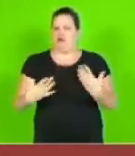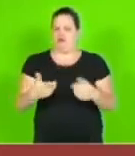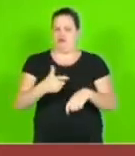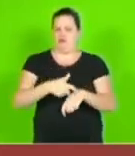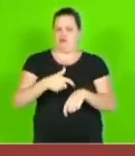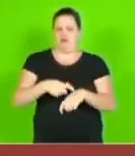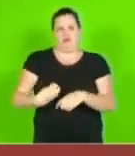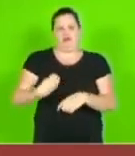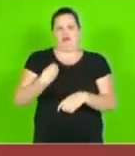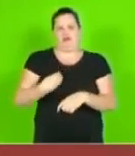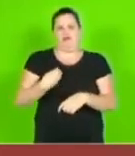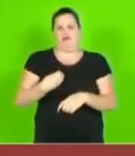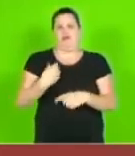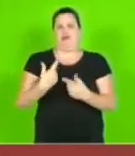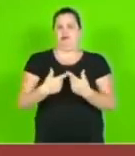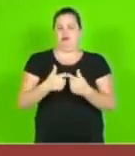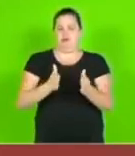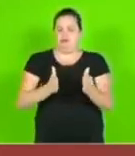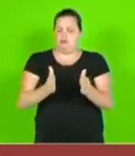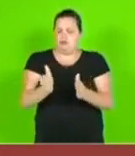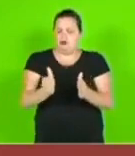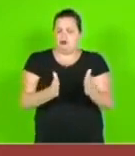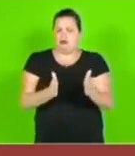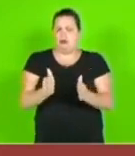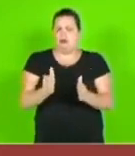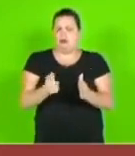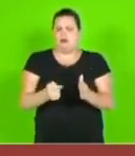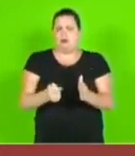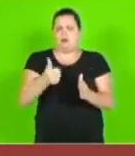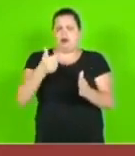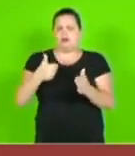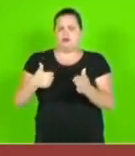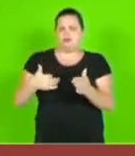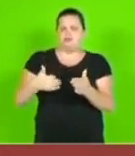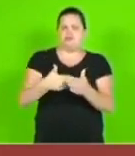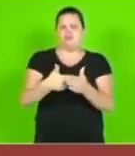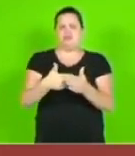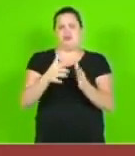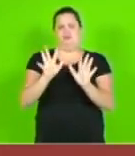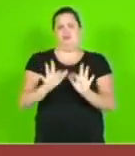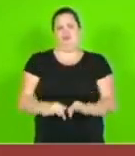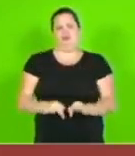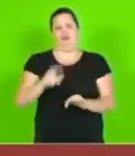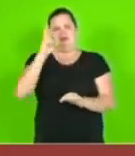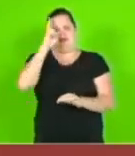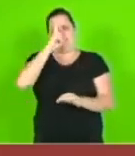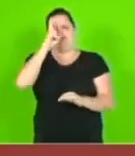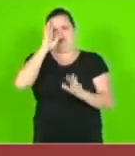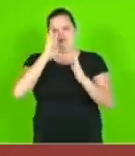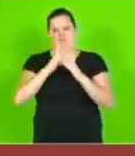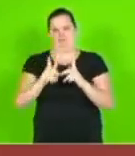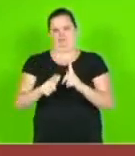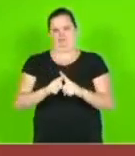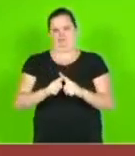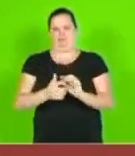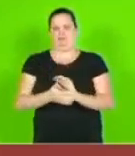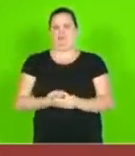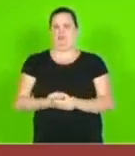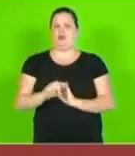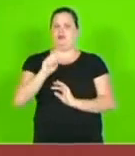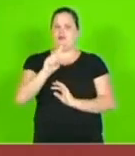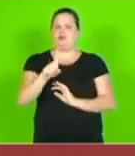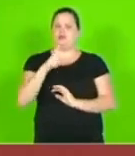this story. We have to be conscious of the moment that we are living and that how important the revelation is to our lives and for our